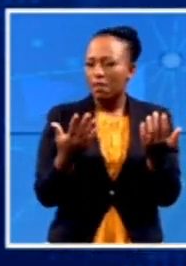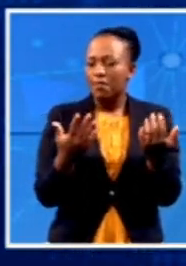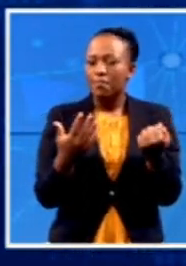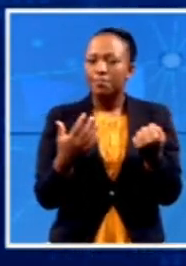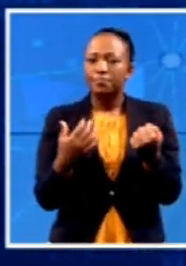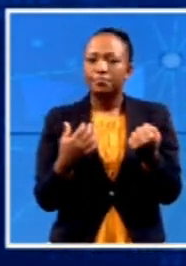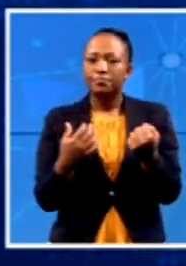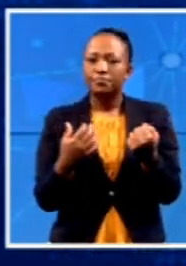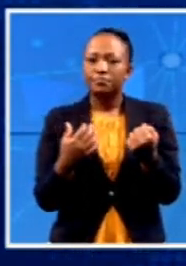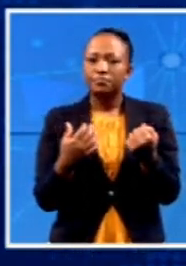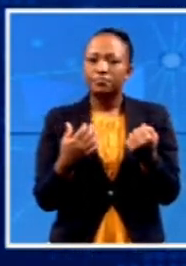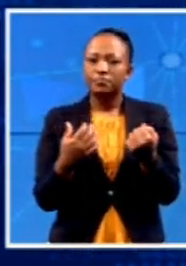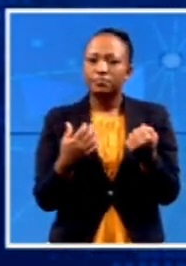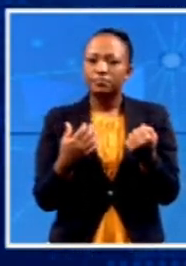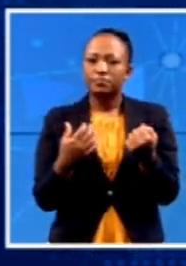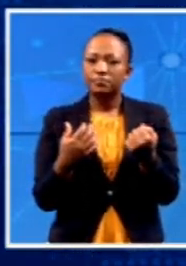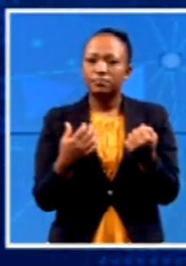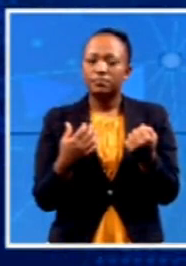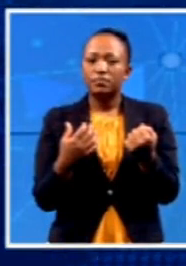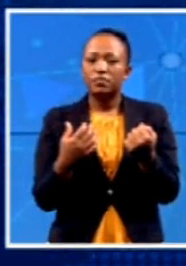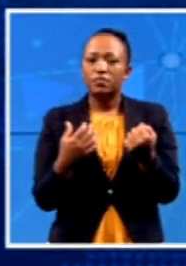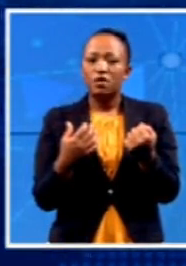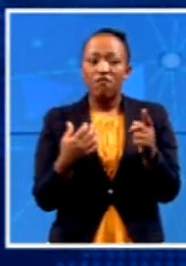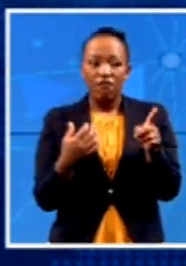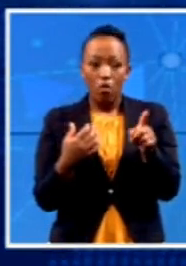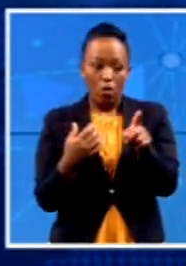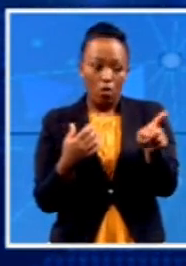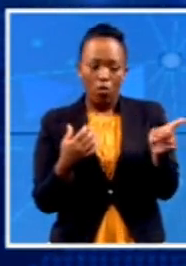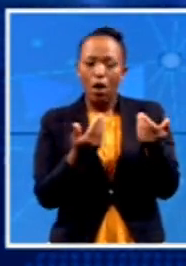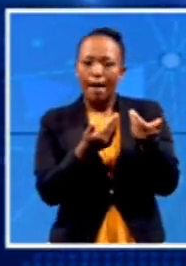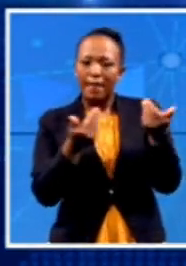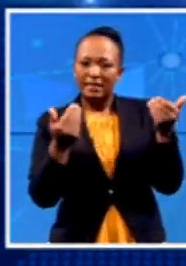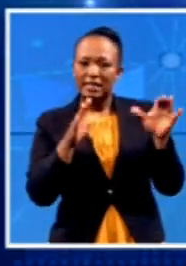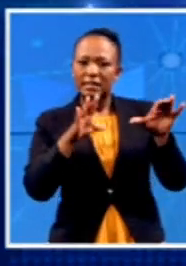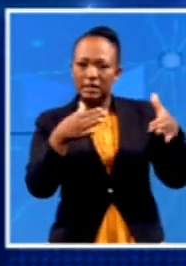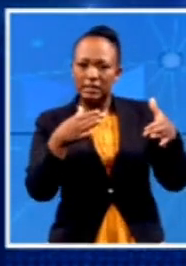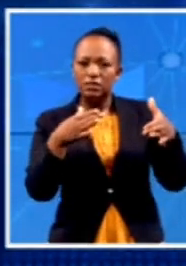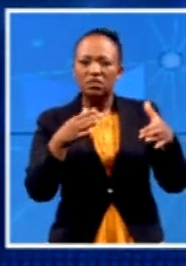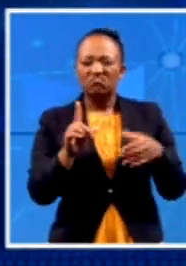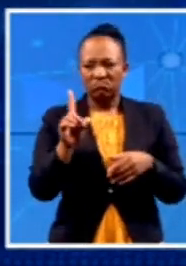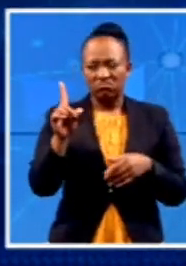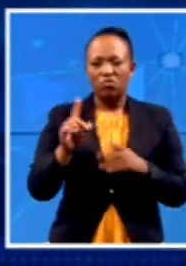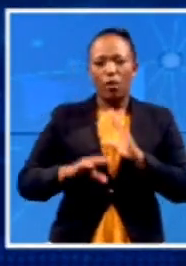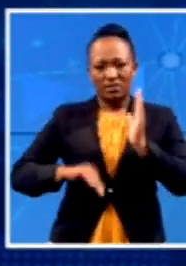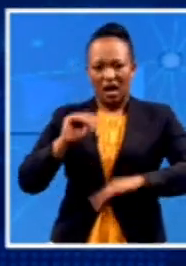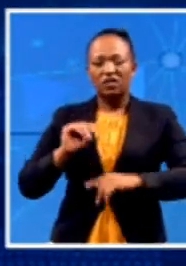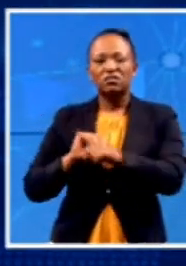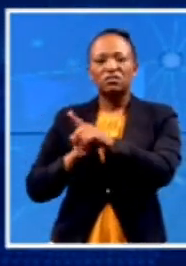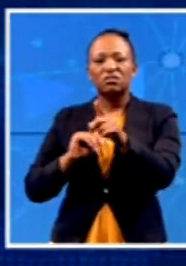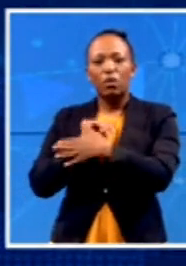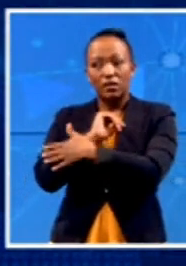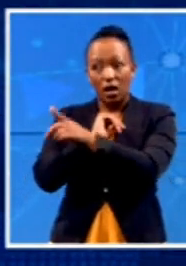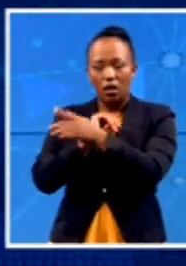therefore, to counter this was to charge people for treason, having experienced the Rivonia